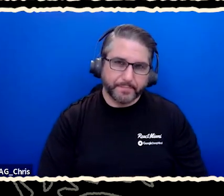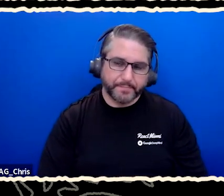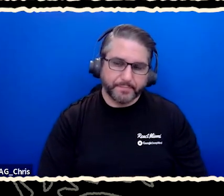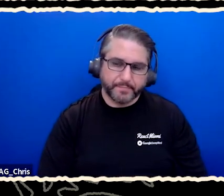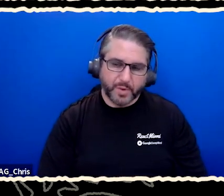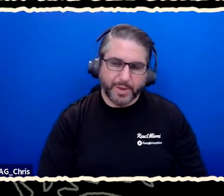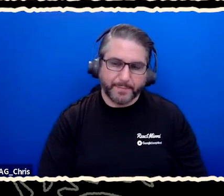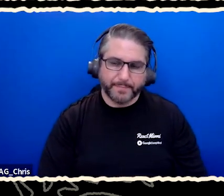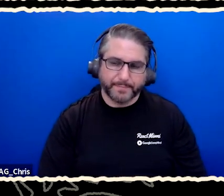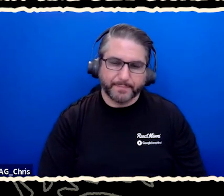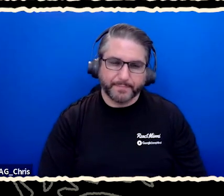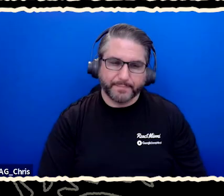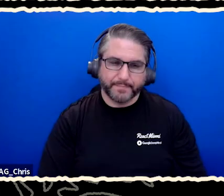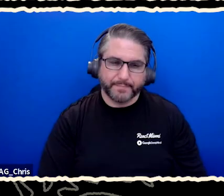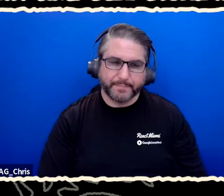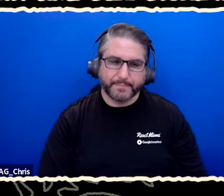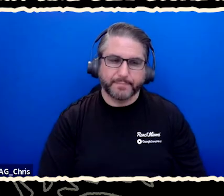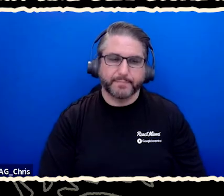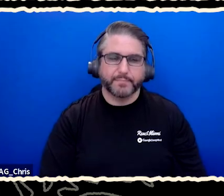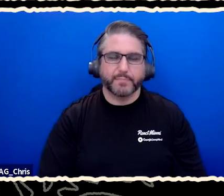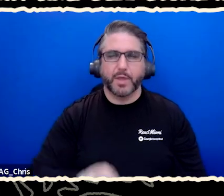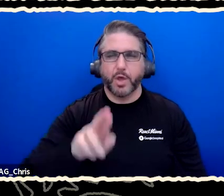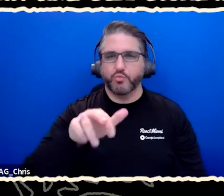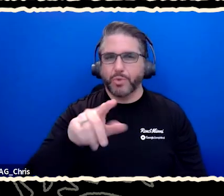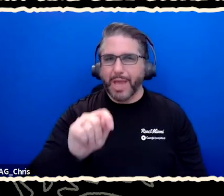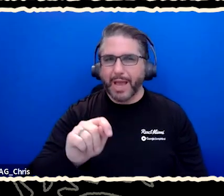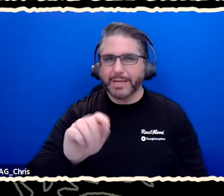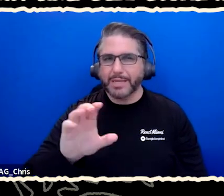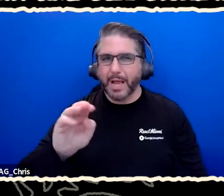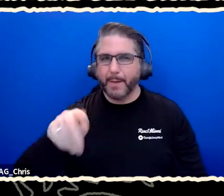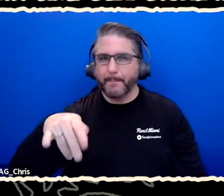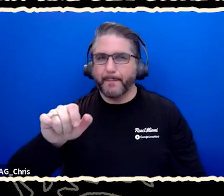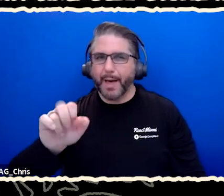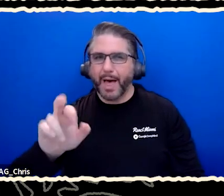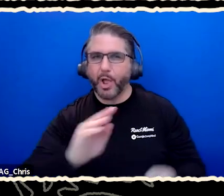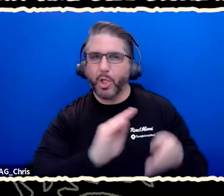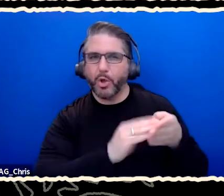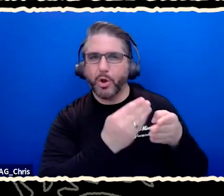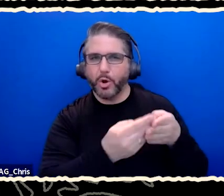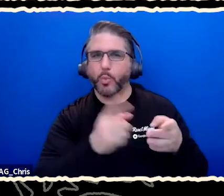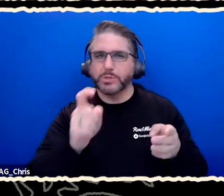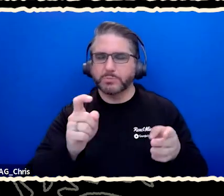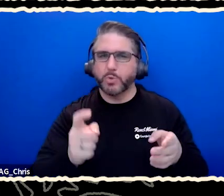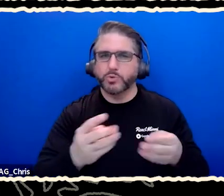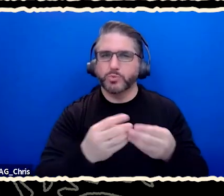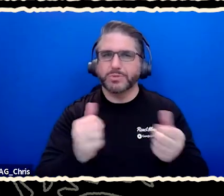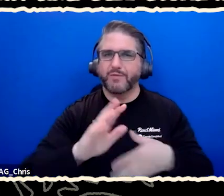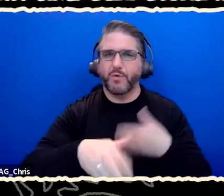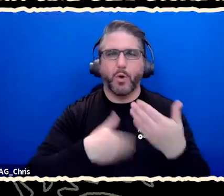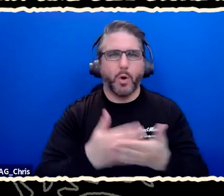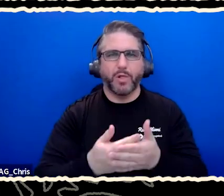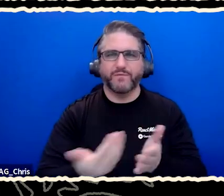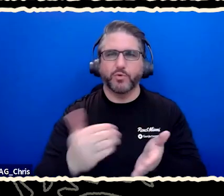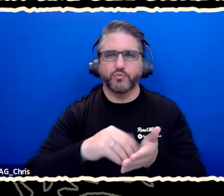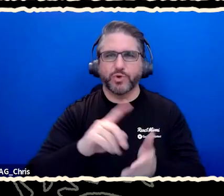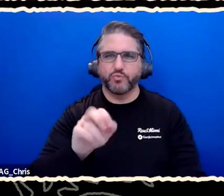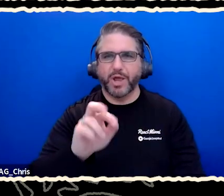Okay, wasn't React compiler supposed to solve all the re-rendering problem